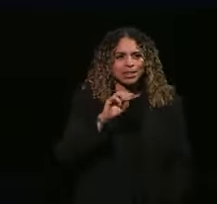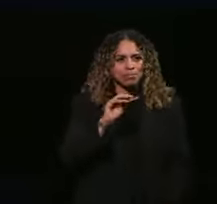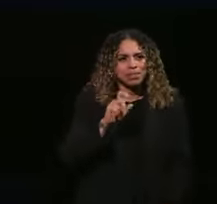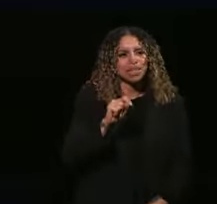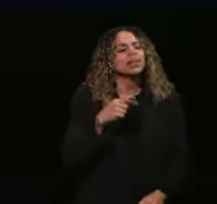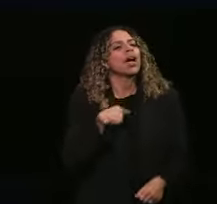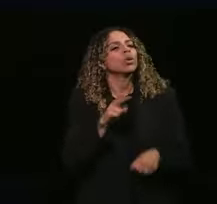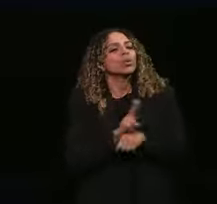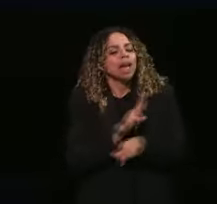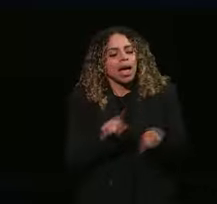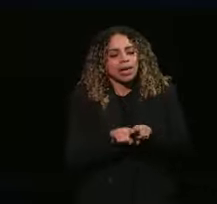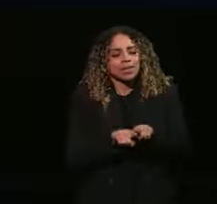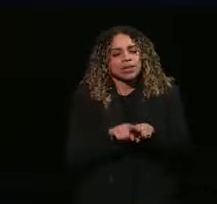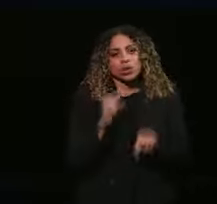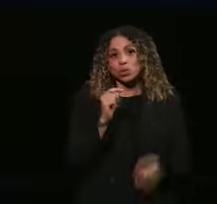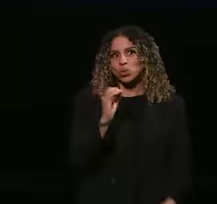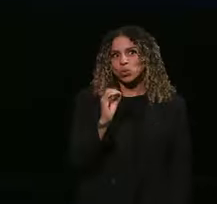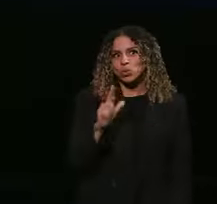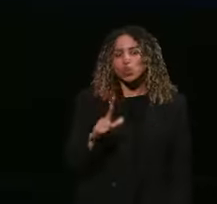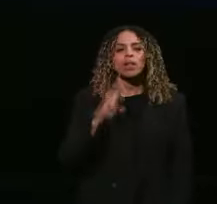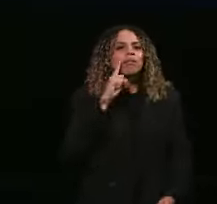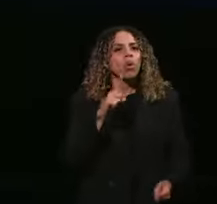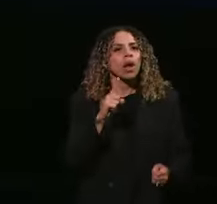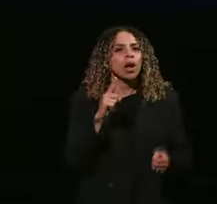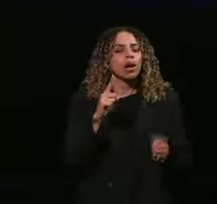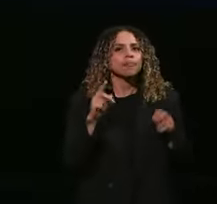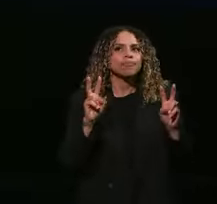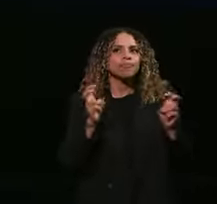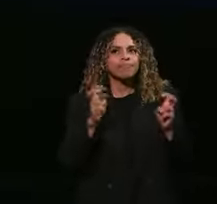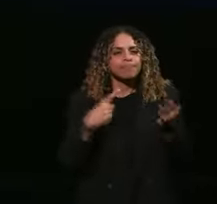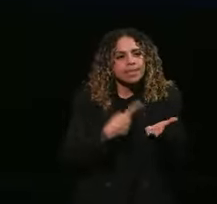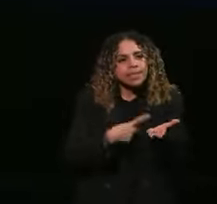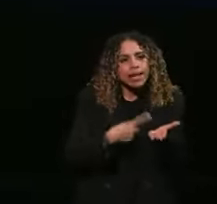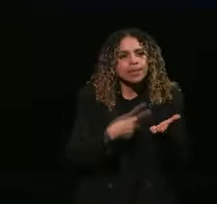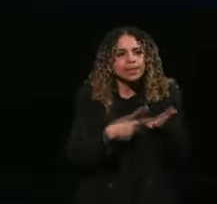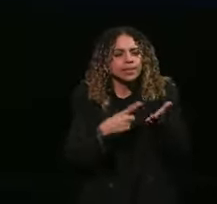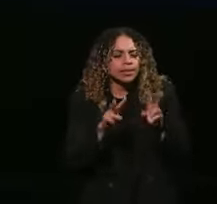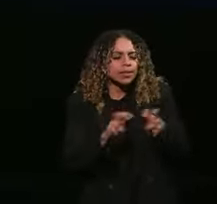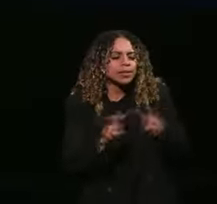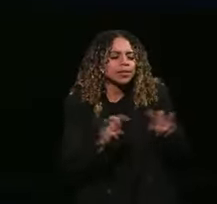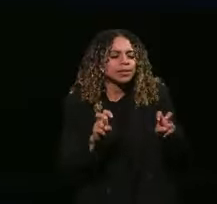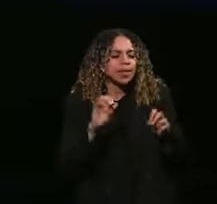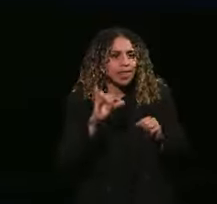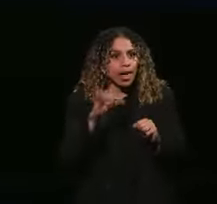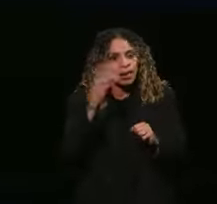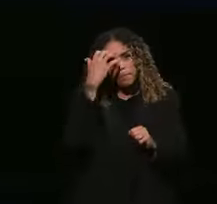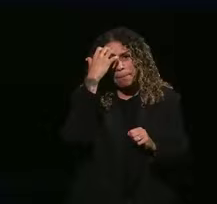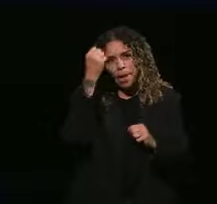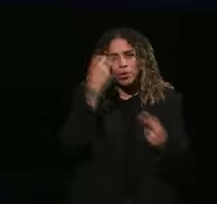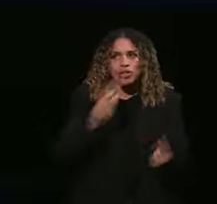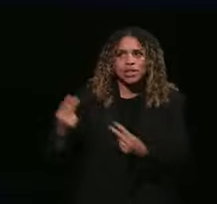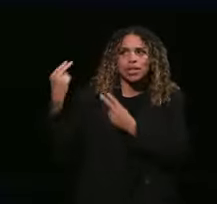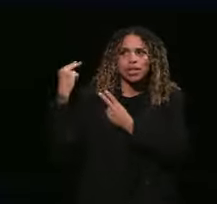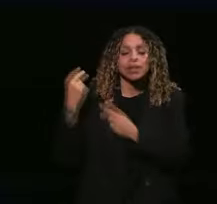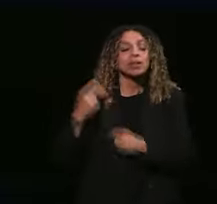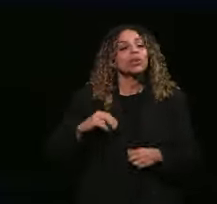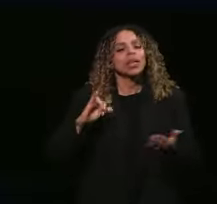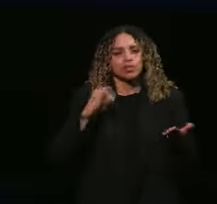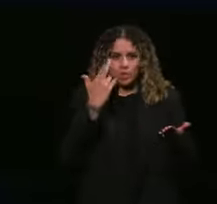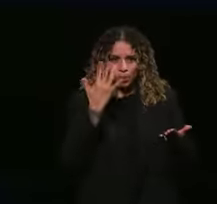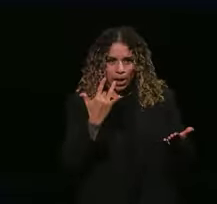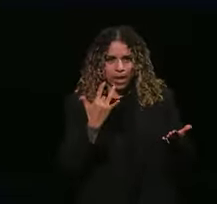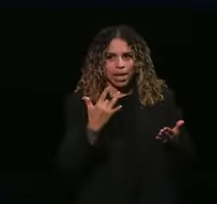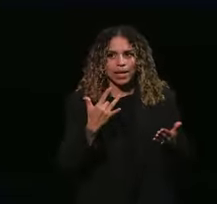tool to discuss the memory, to analyze it. So that's why